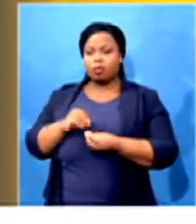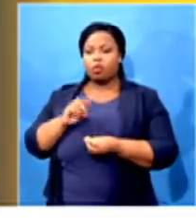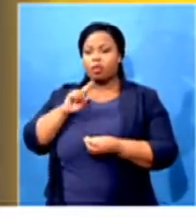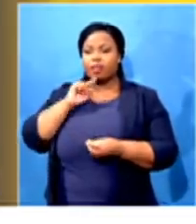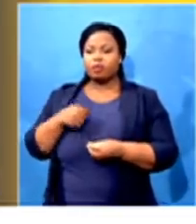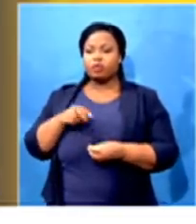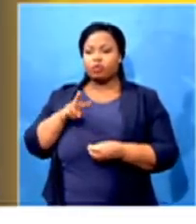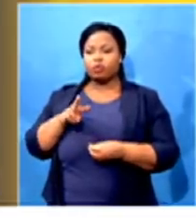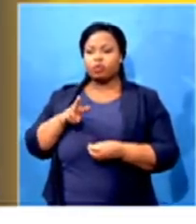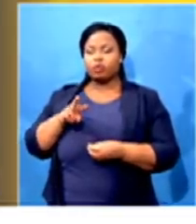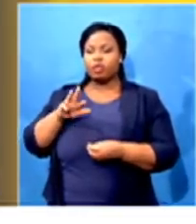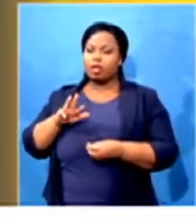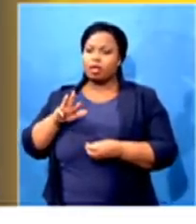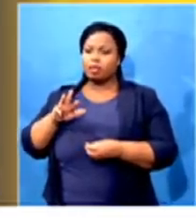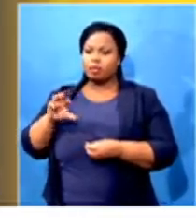1,219 cases and